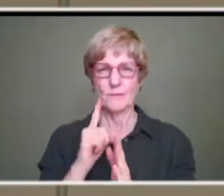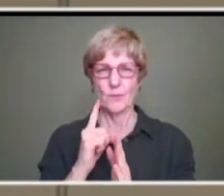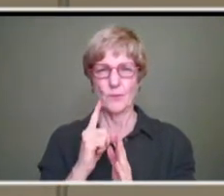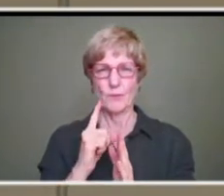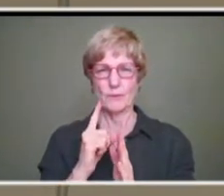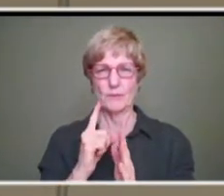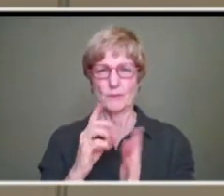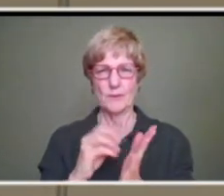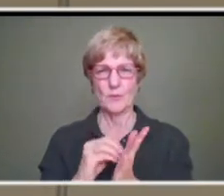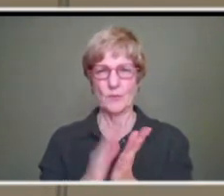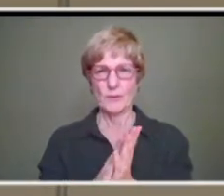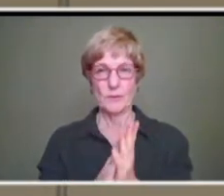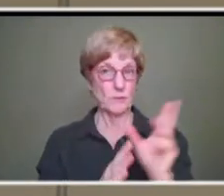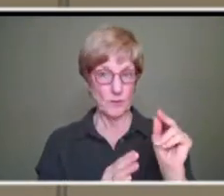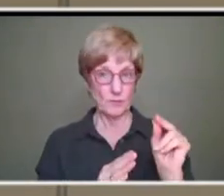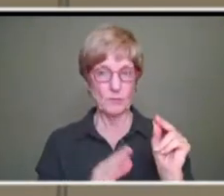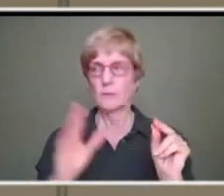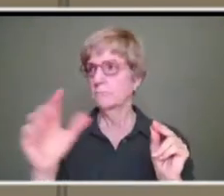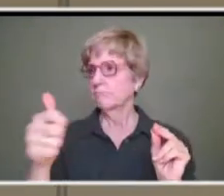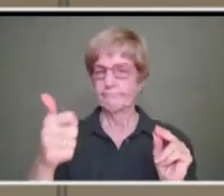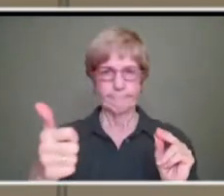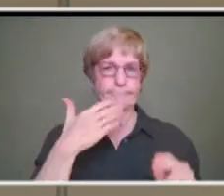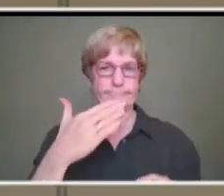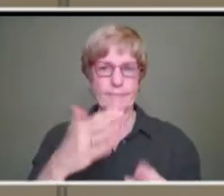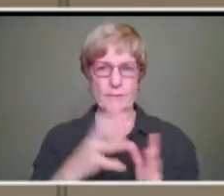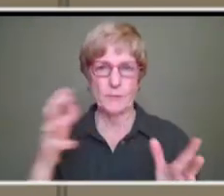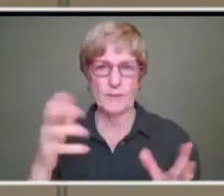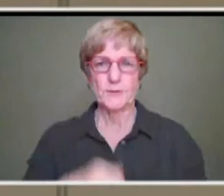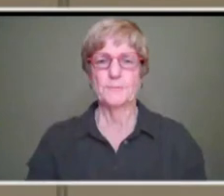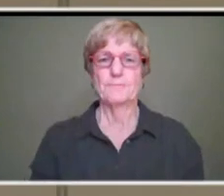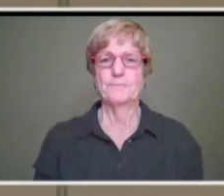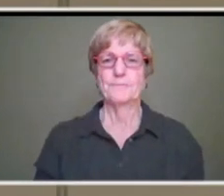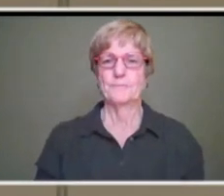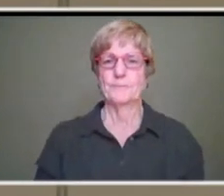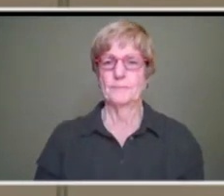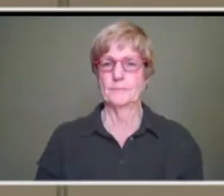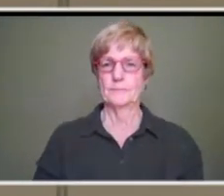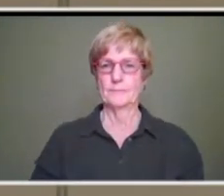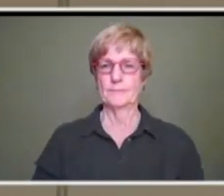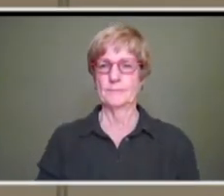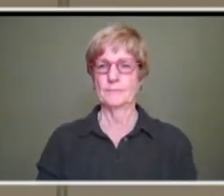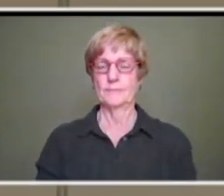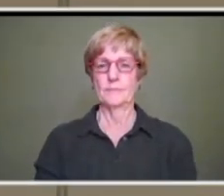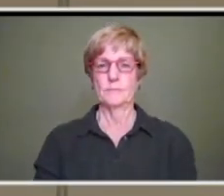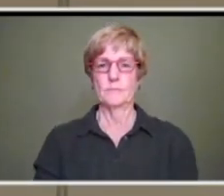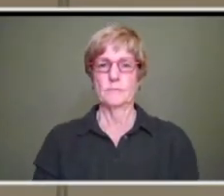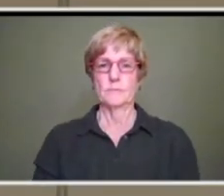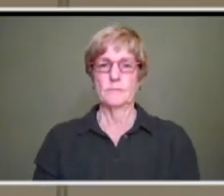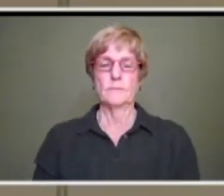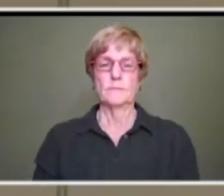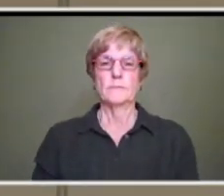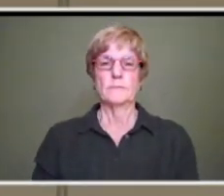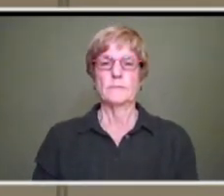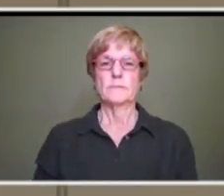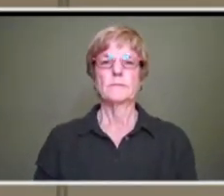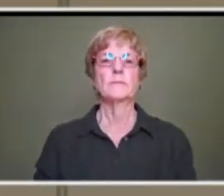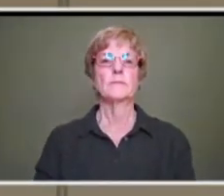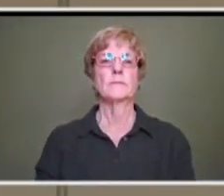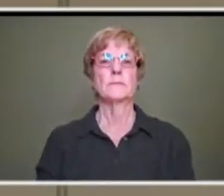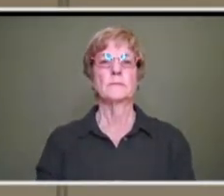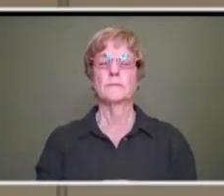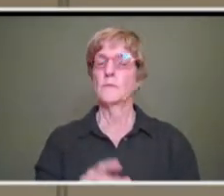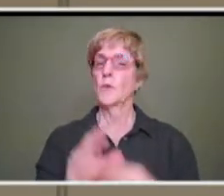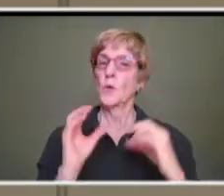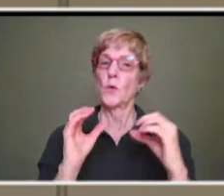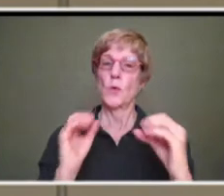I guess yeah no all right sounds good thank you very much so um we have no